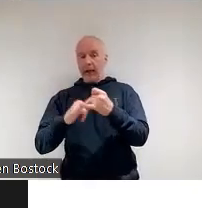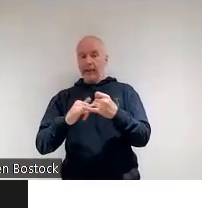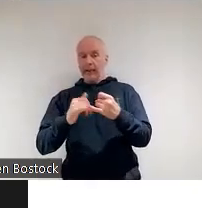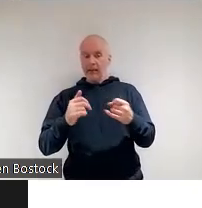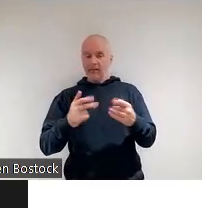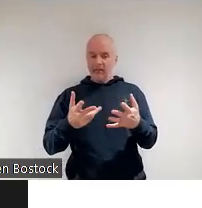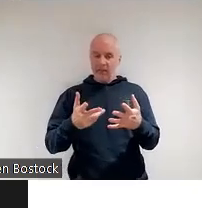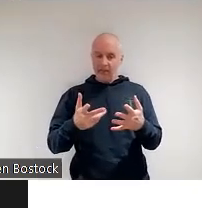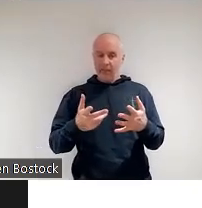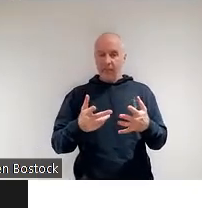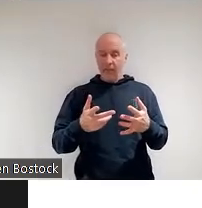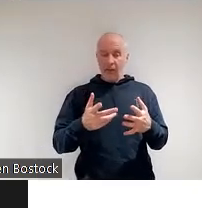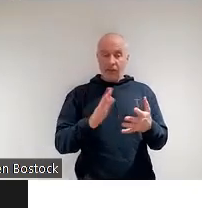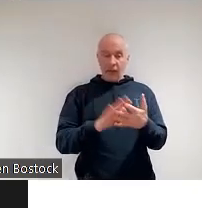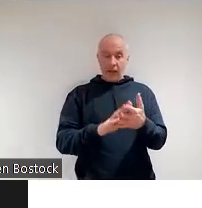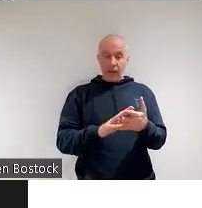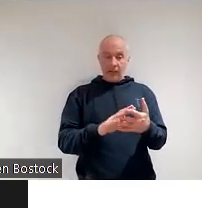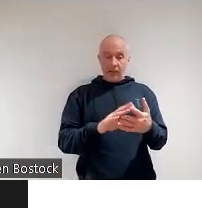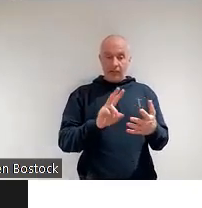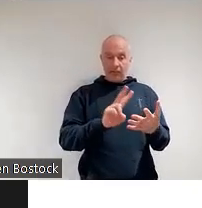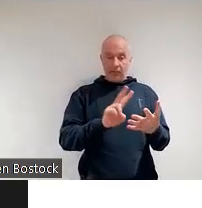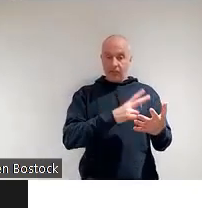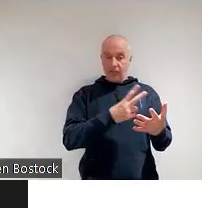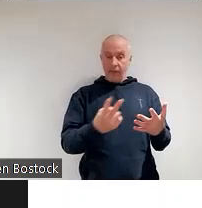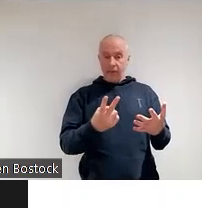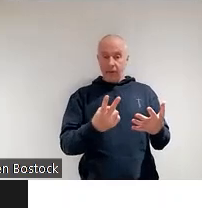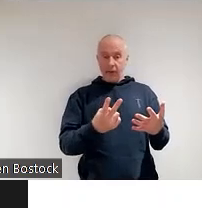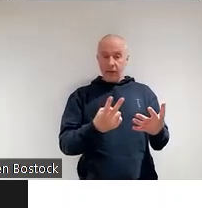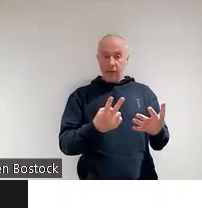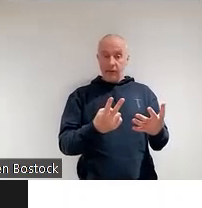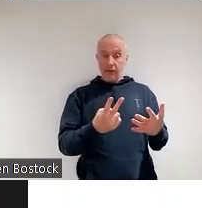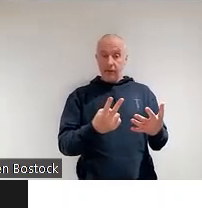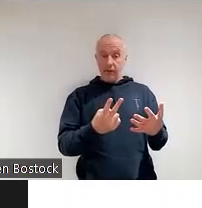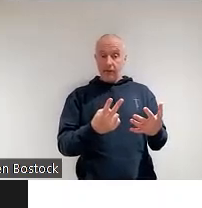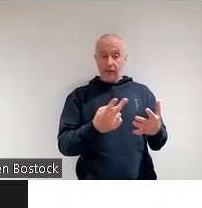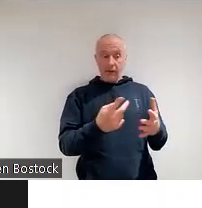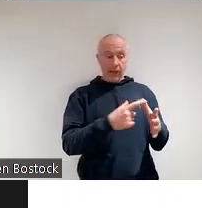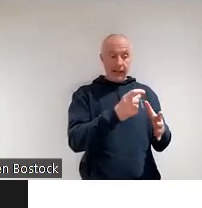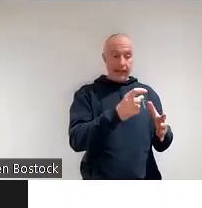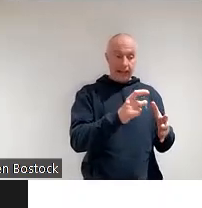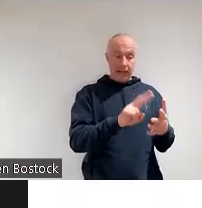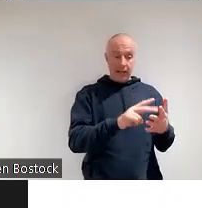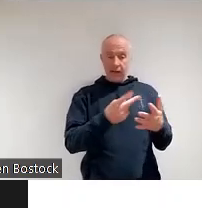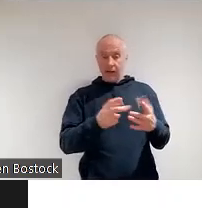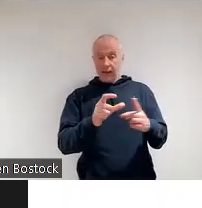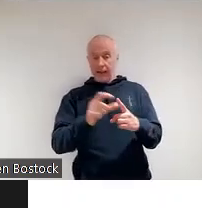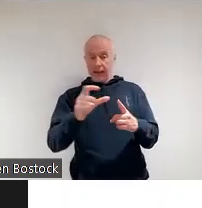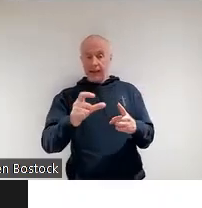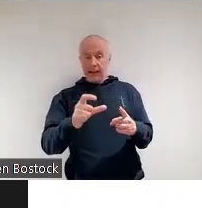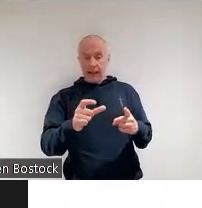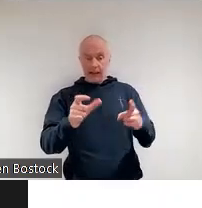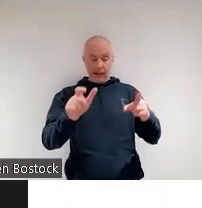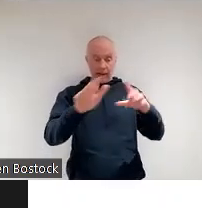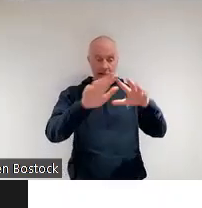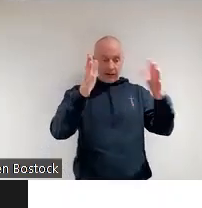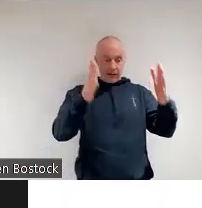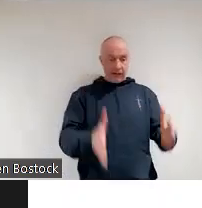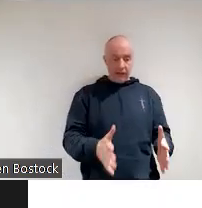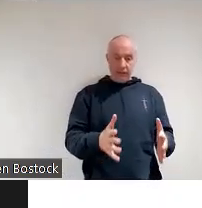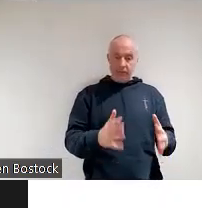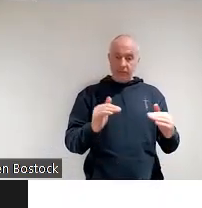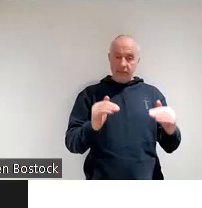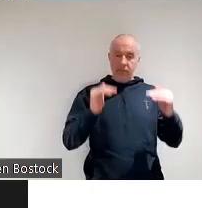the converters are inside it. They convert the AC into DC, and the power is very high. We're talking about